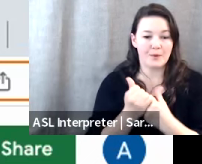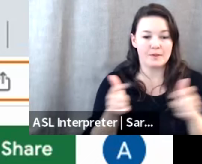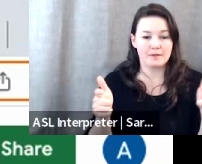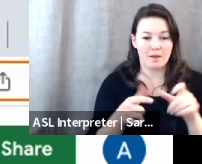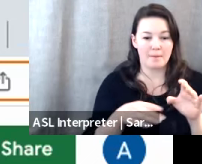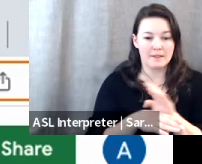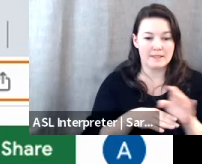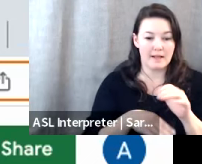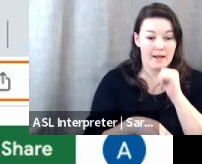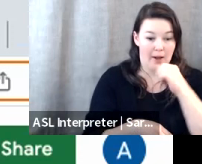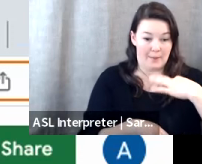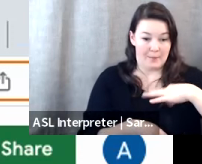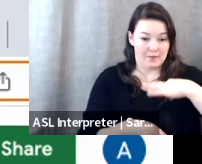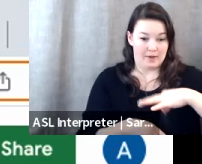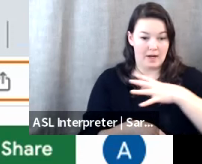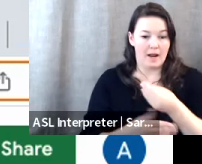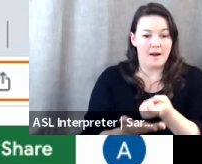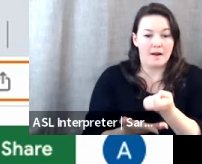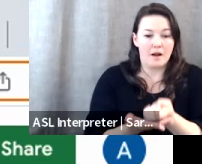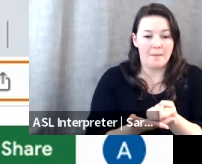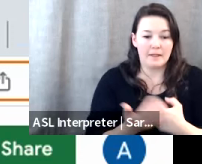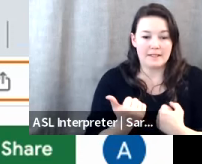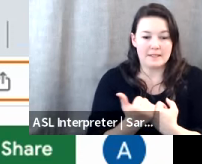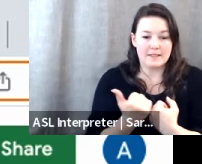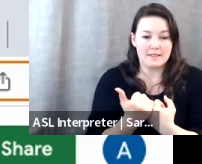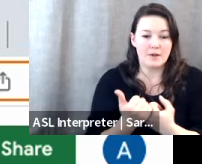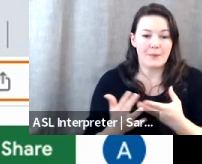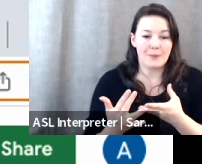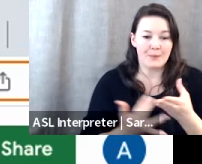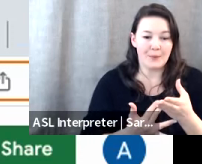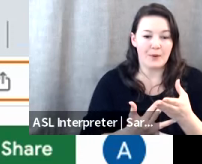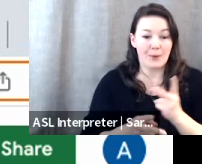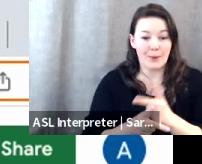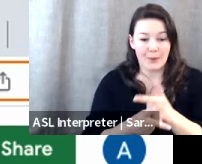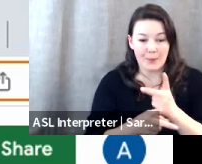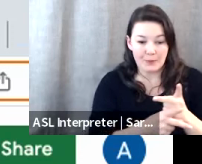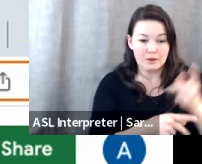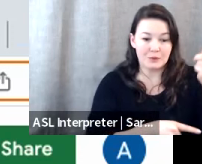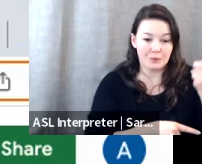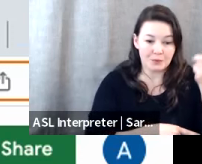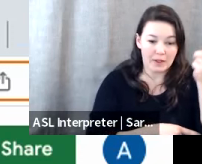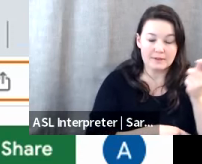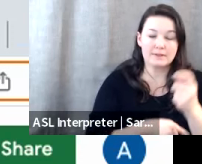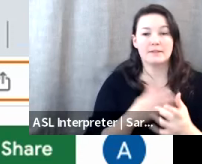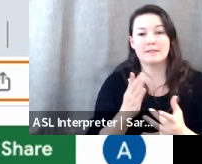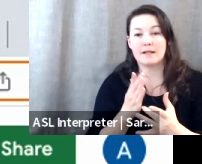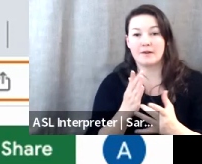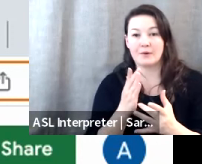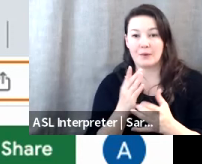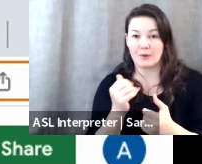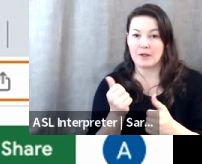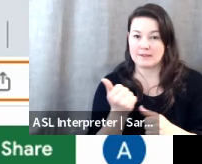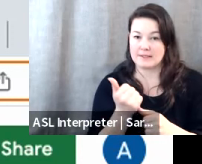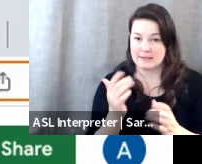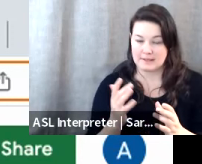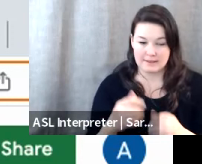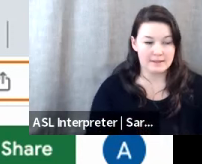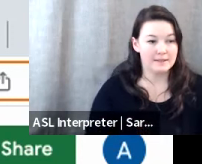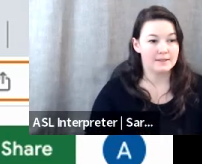es asistencia económica a los pequeños negocios y las agencias sin fines de lucro por medio de préstamos,